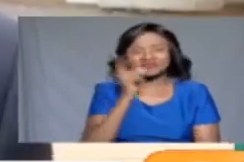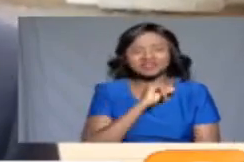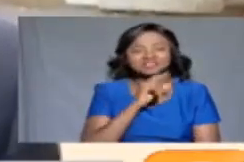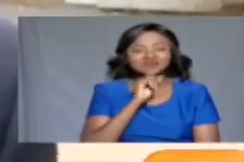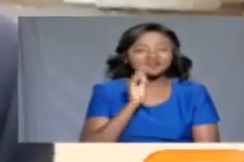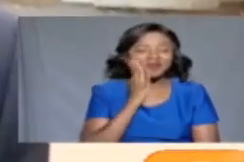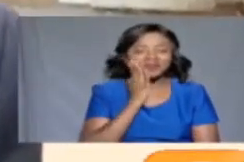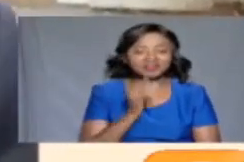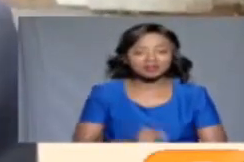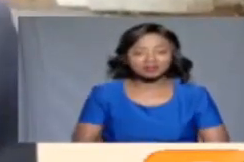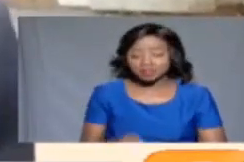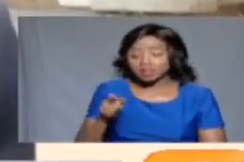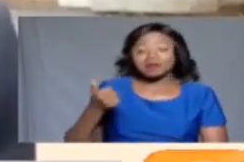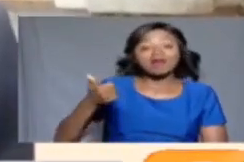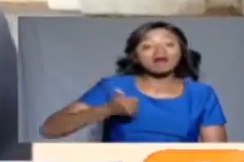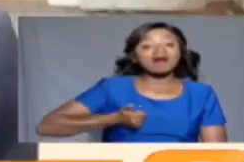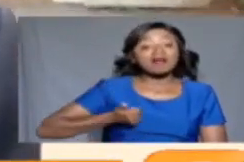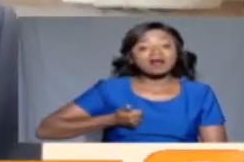This girl